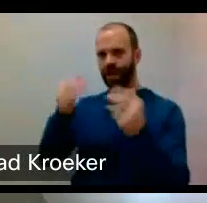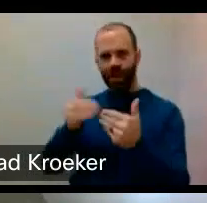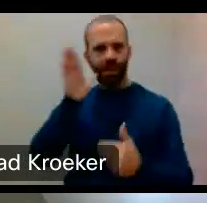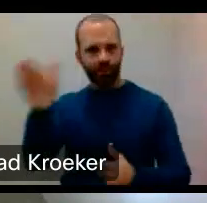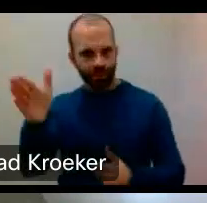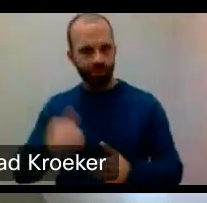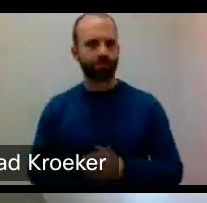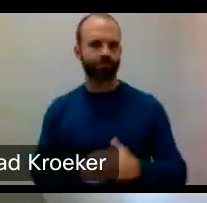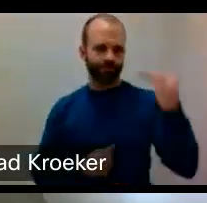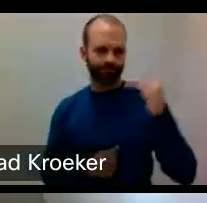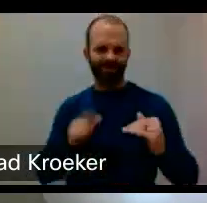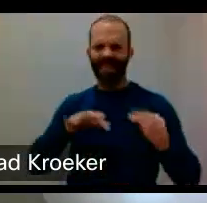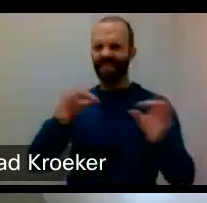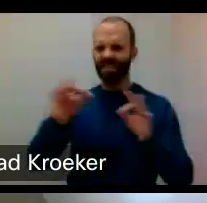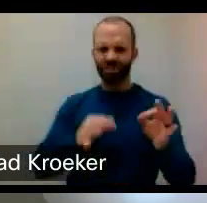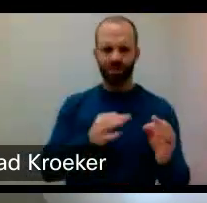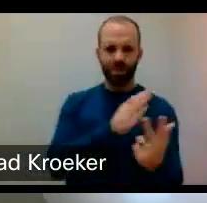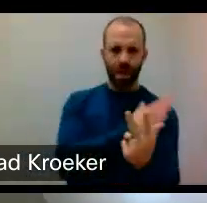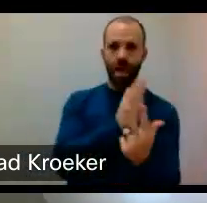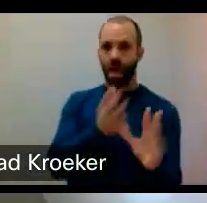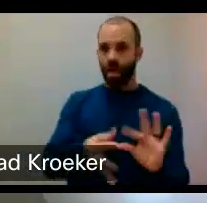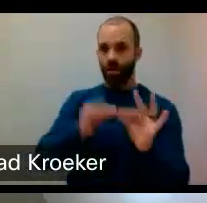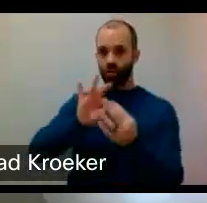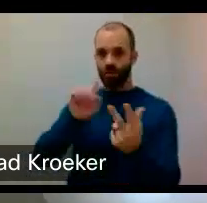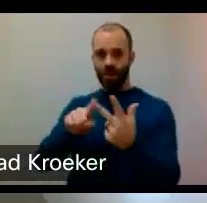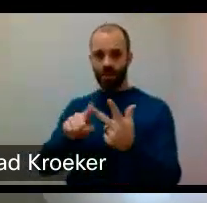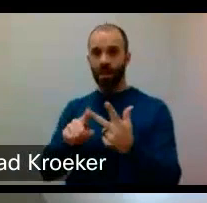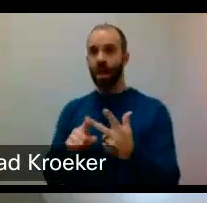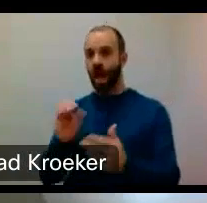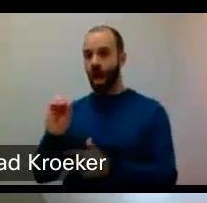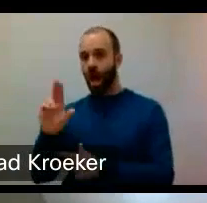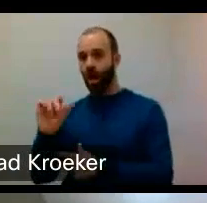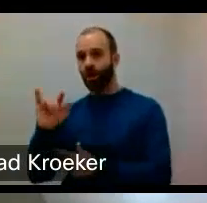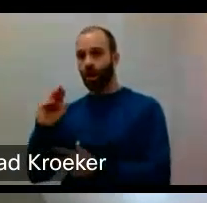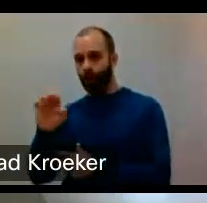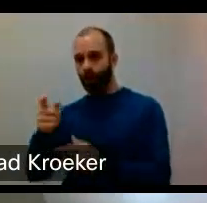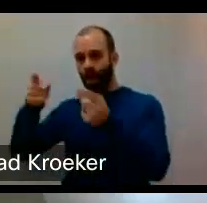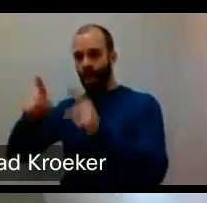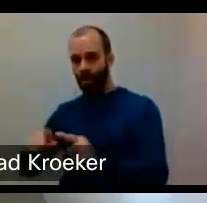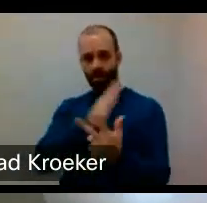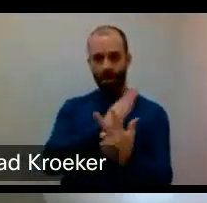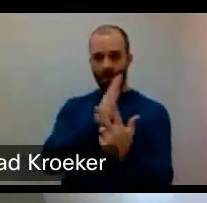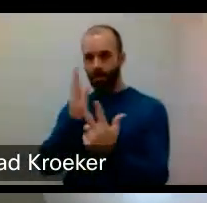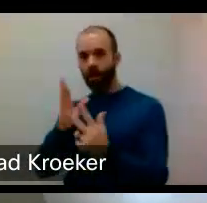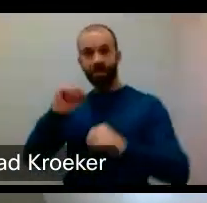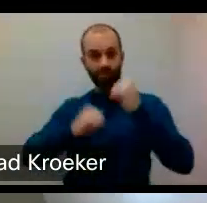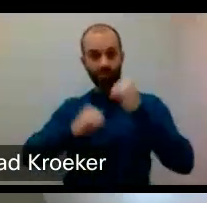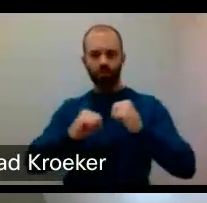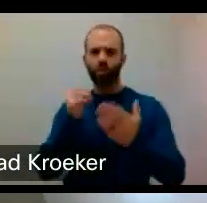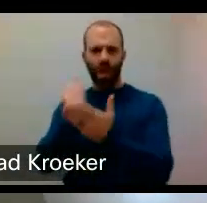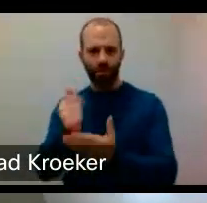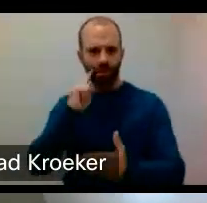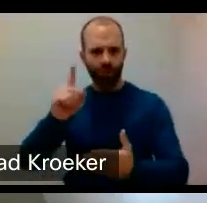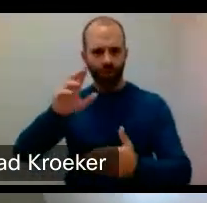That description, interpretation, outcome model will help you structure your reflective writing assignments the next time that you have to sit down and do